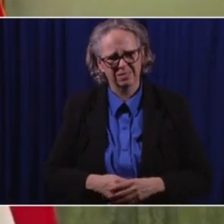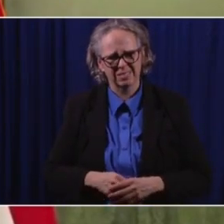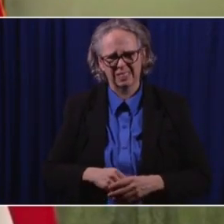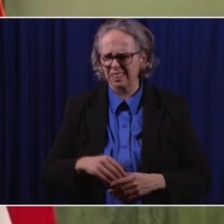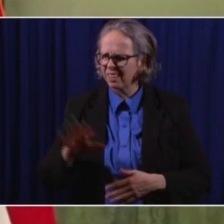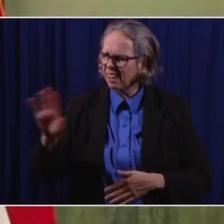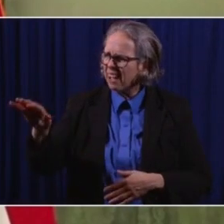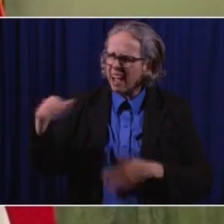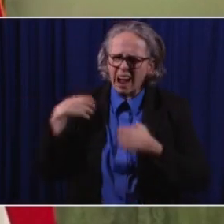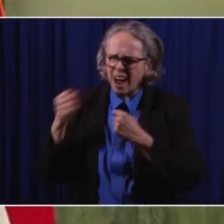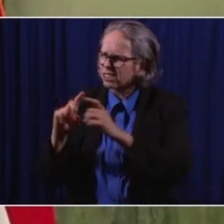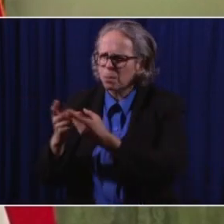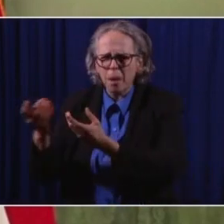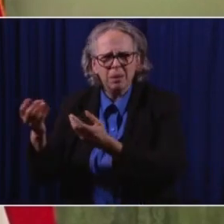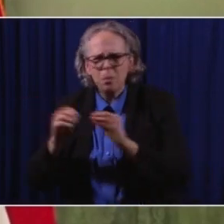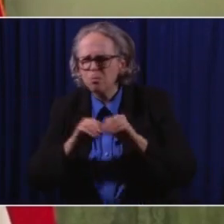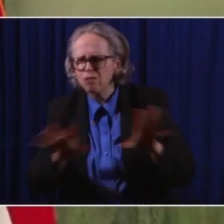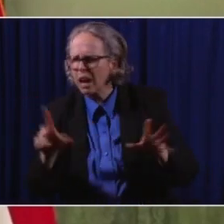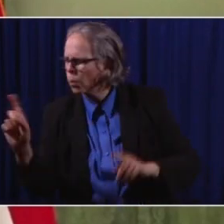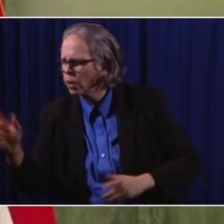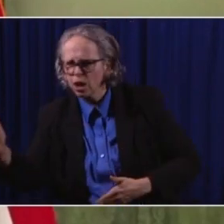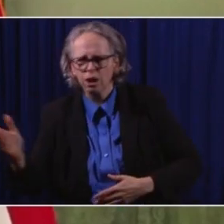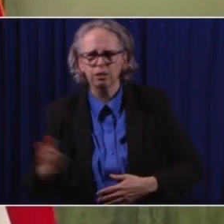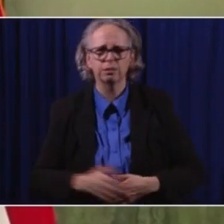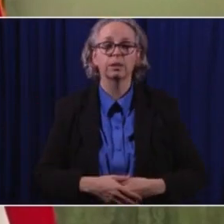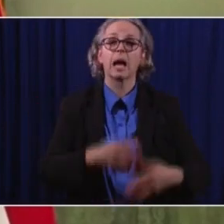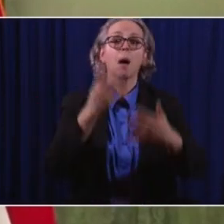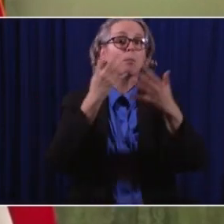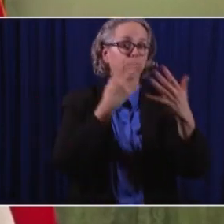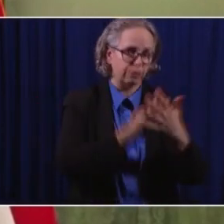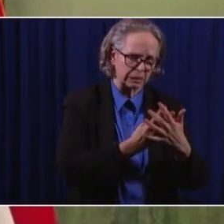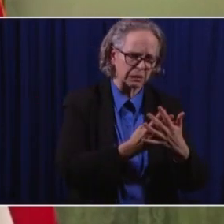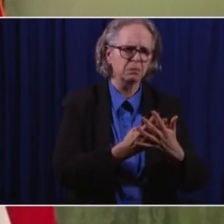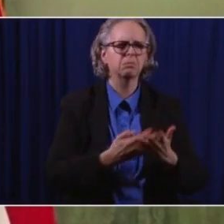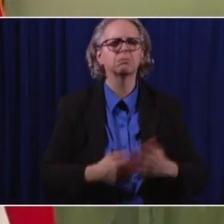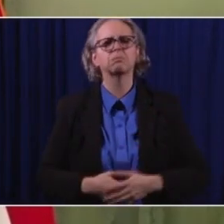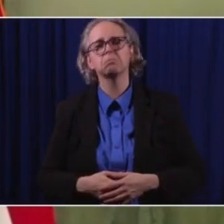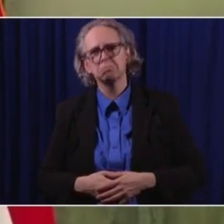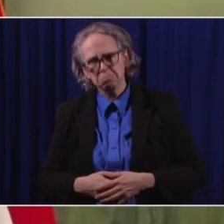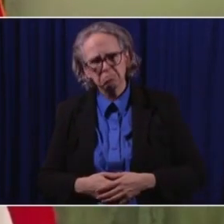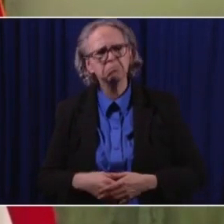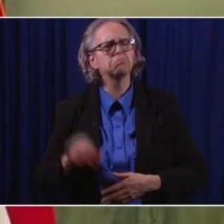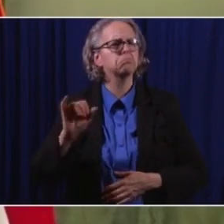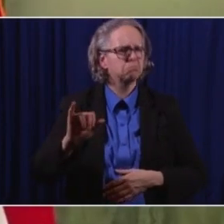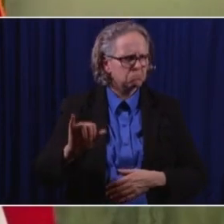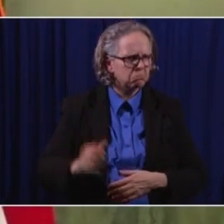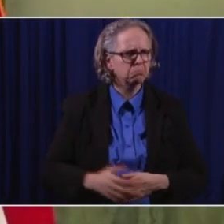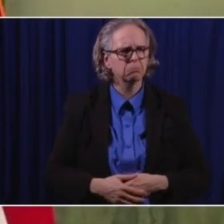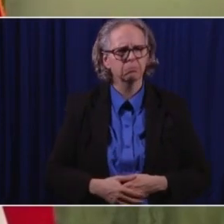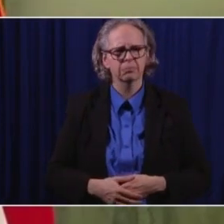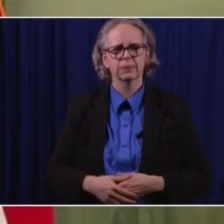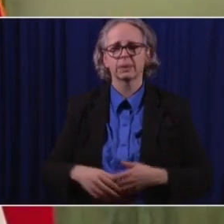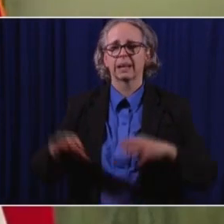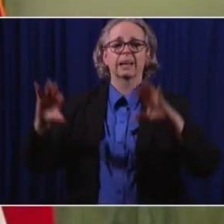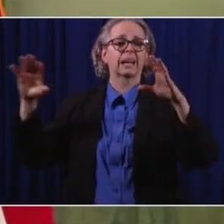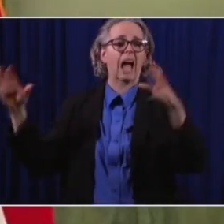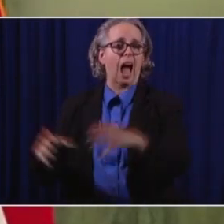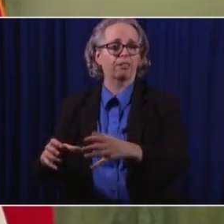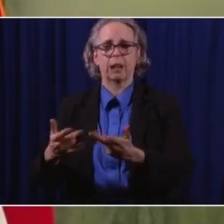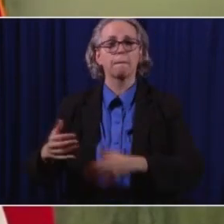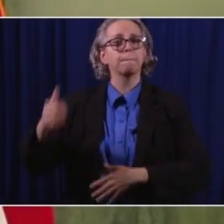cases associated with the prison and others associated with social gatherings such as backyard barbecues